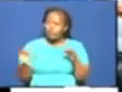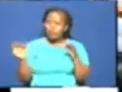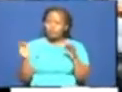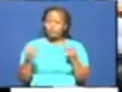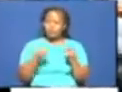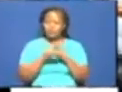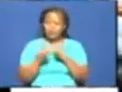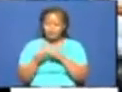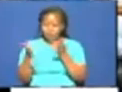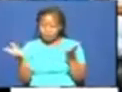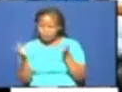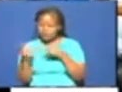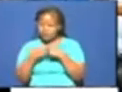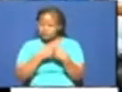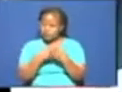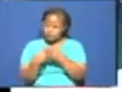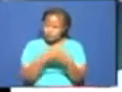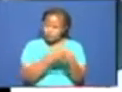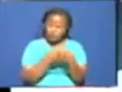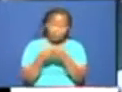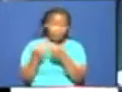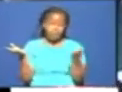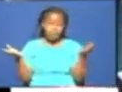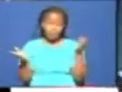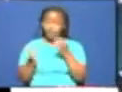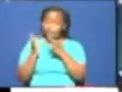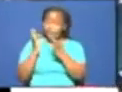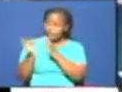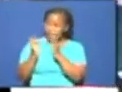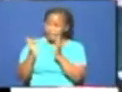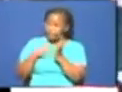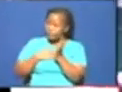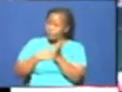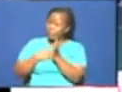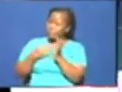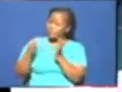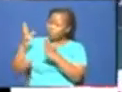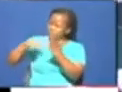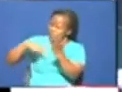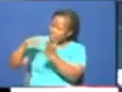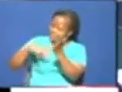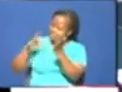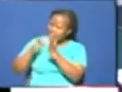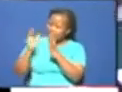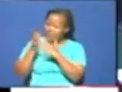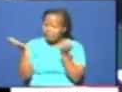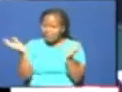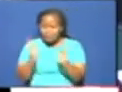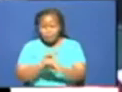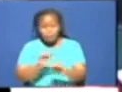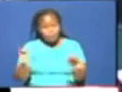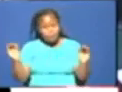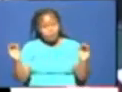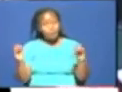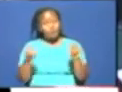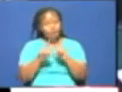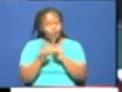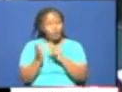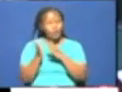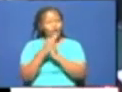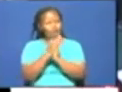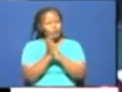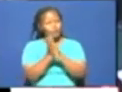incarceration, if I was not reading the Holy Bible, I found deep solace in